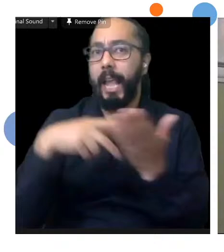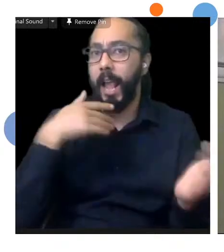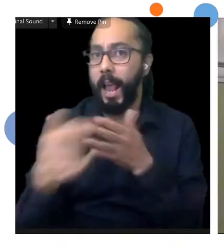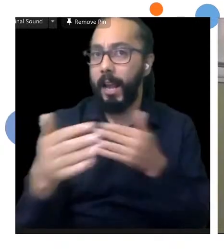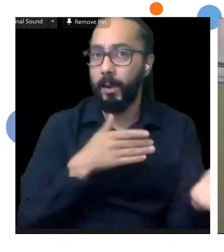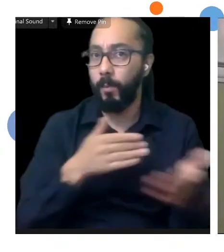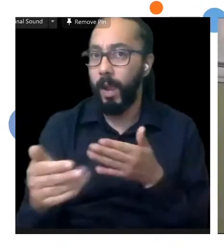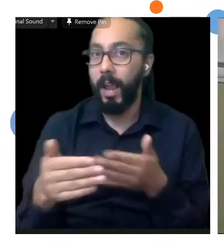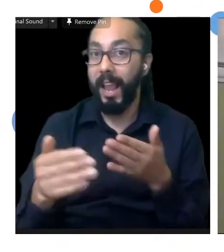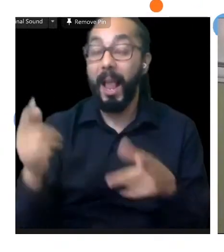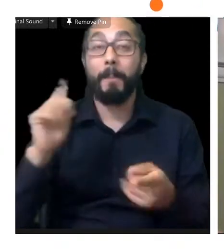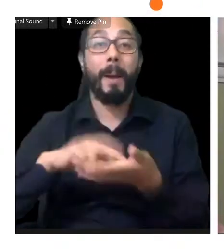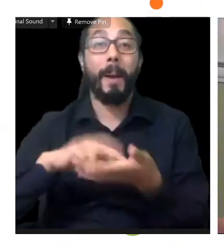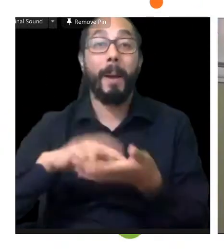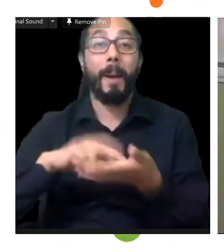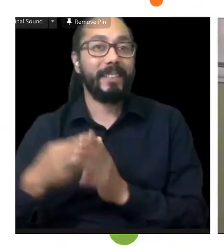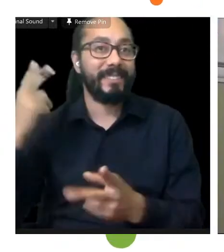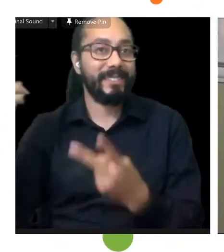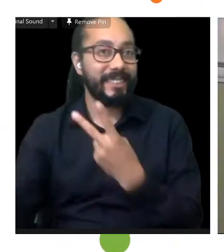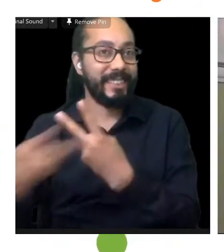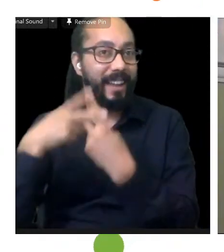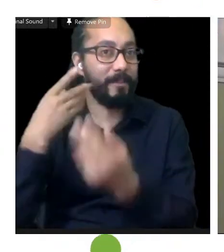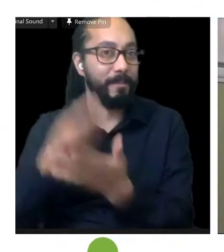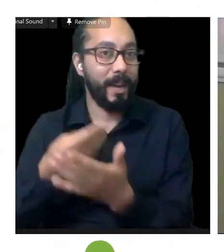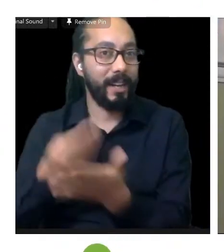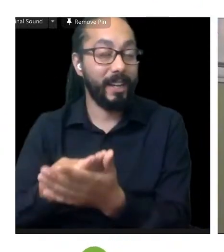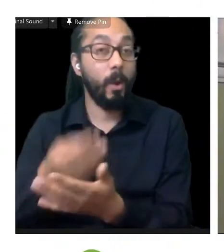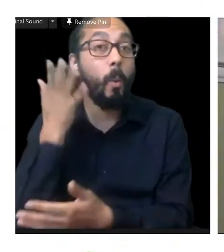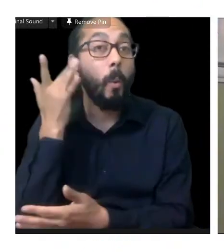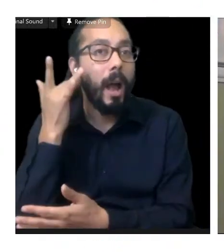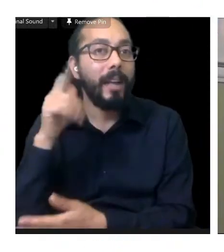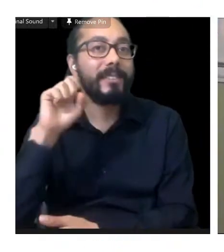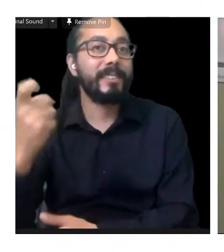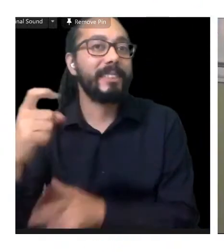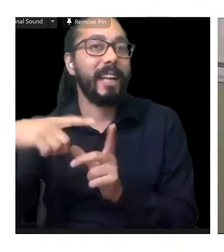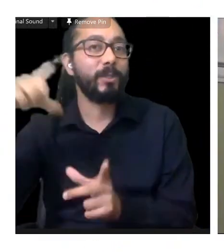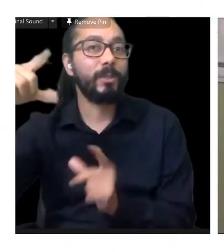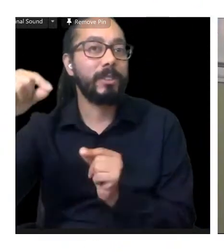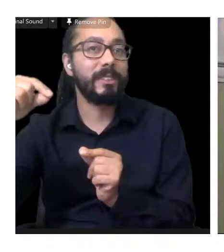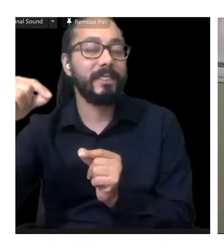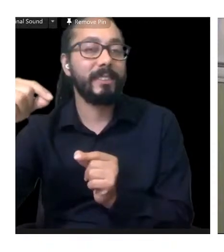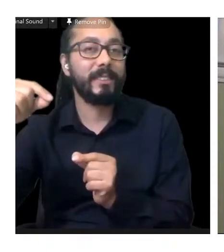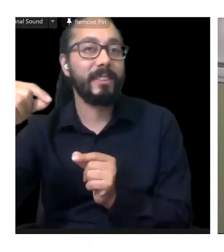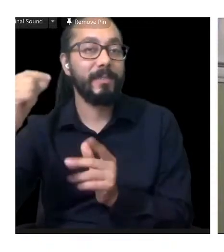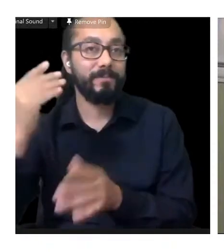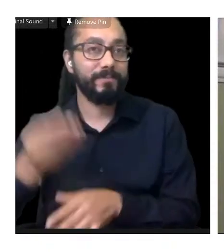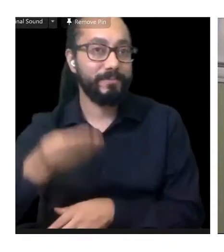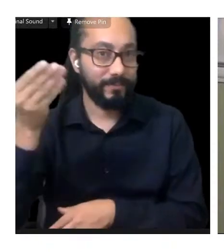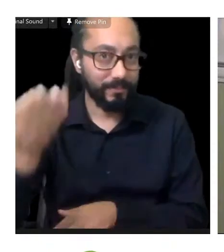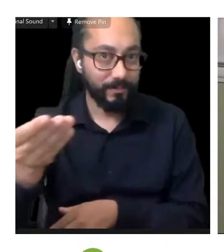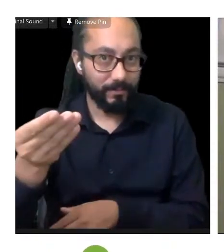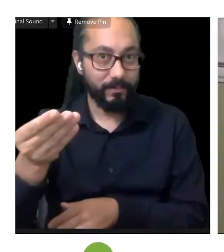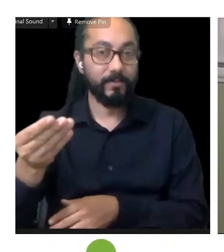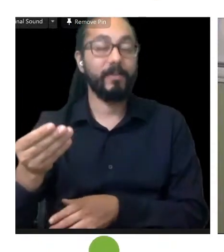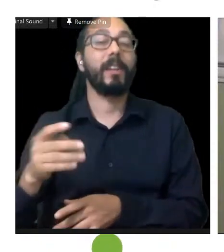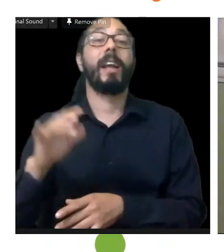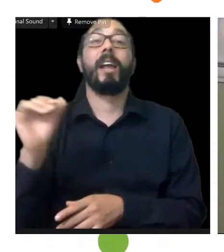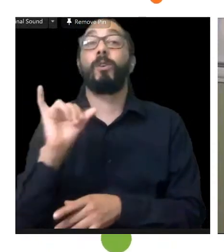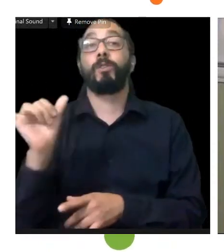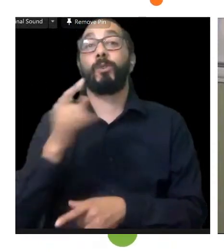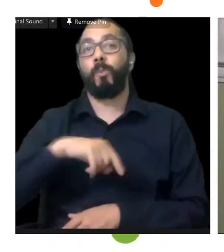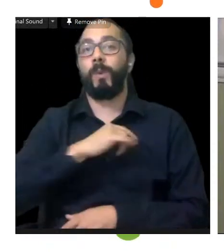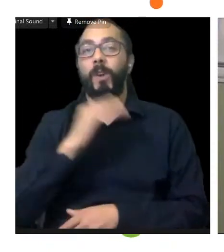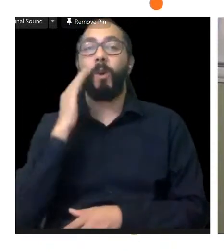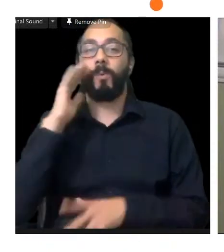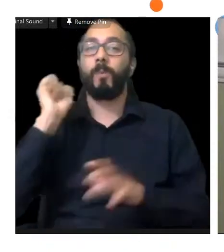much less, even if they decide to donate more. And then as a result, we get to know we can survive. And this has